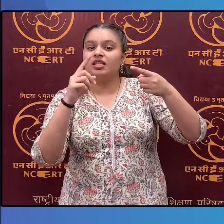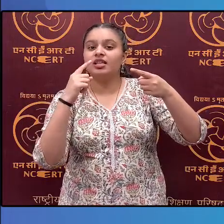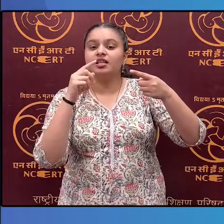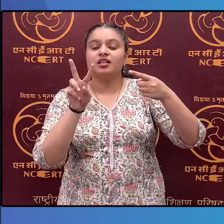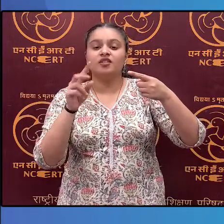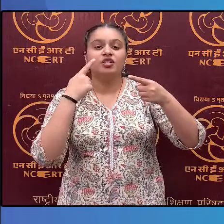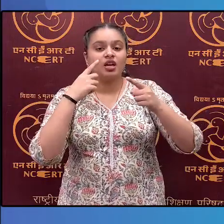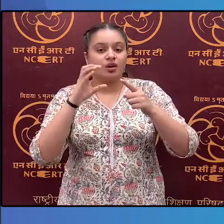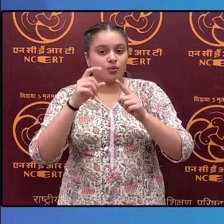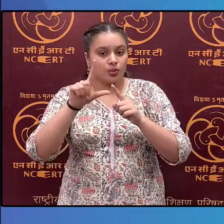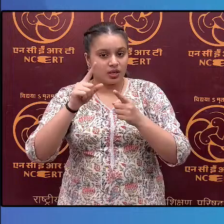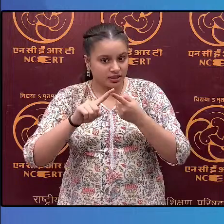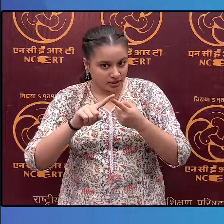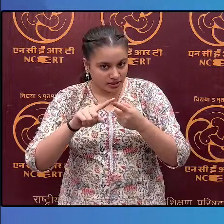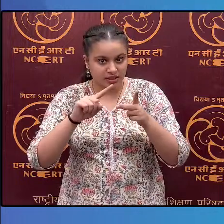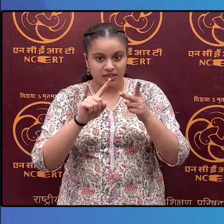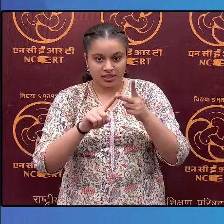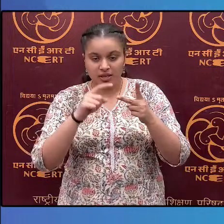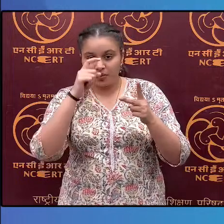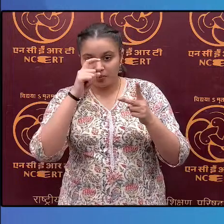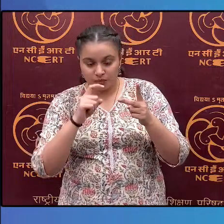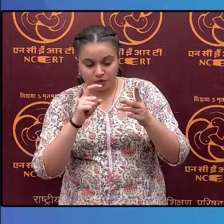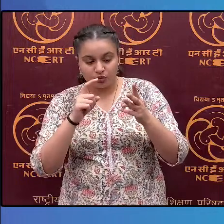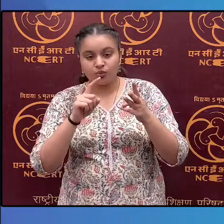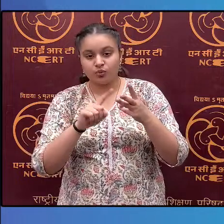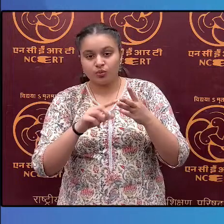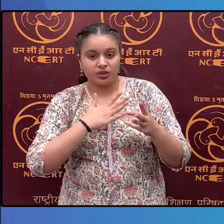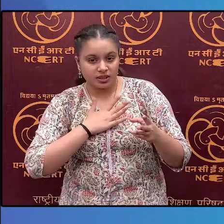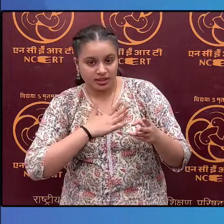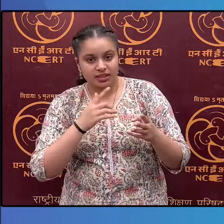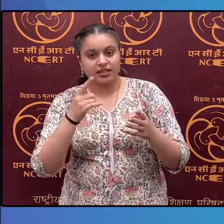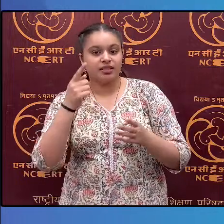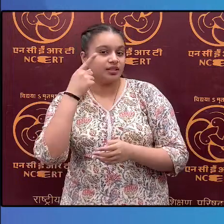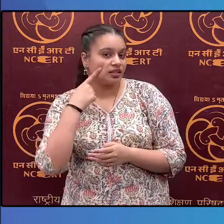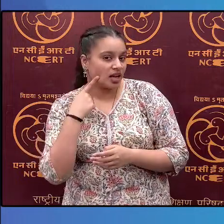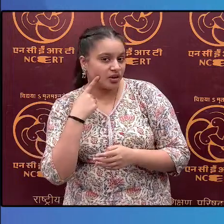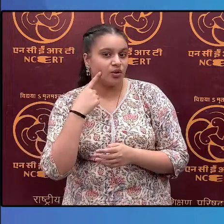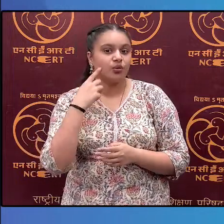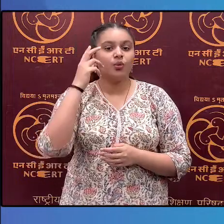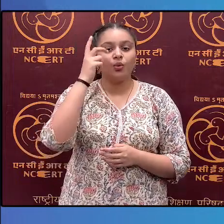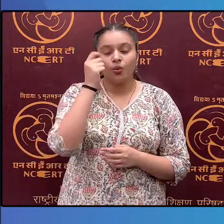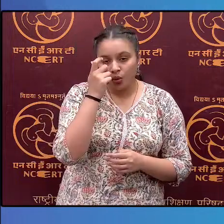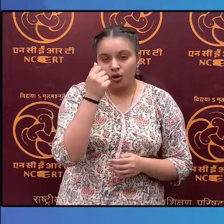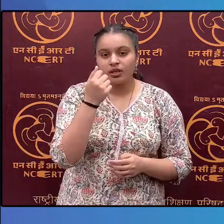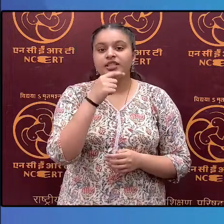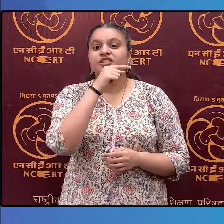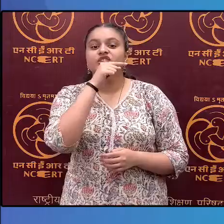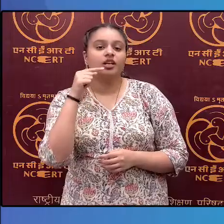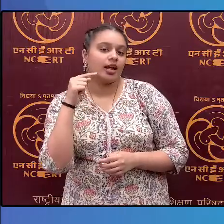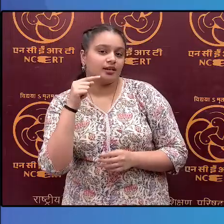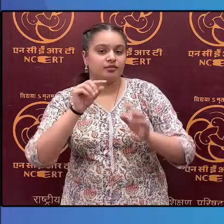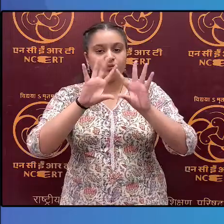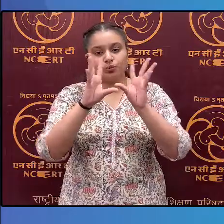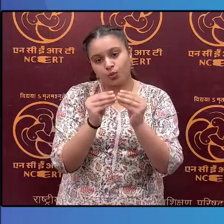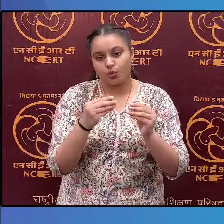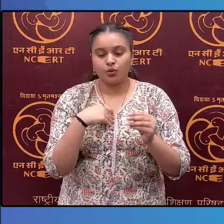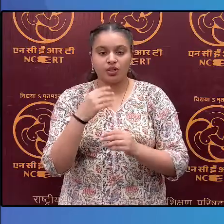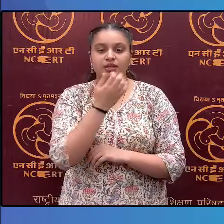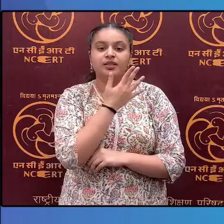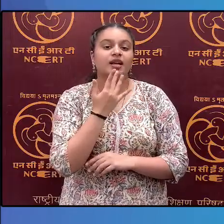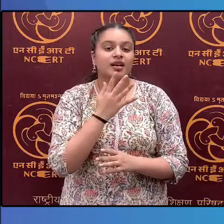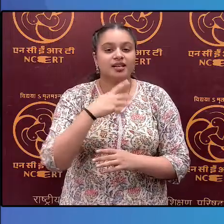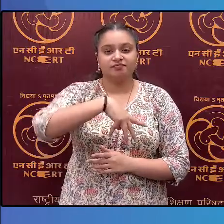violet, then indigo, blue, green, yellow, orange and red. So these are the colors that are in